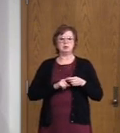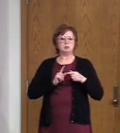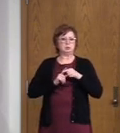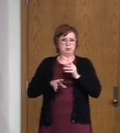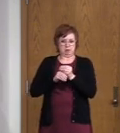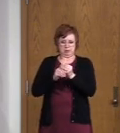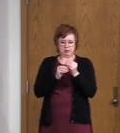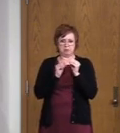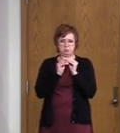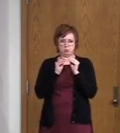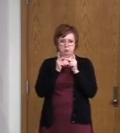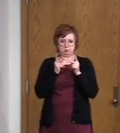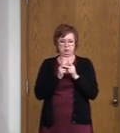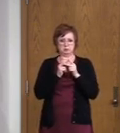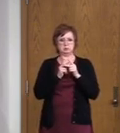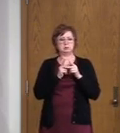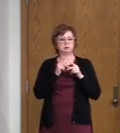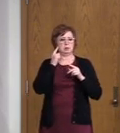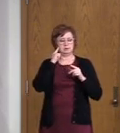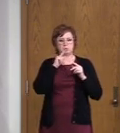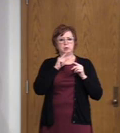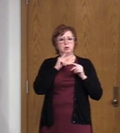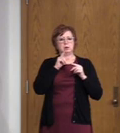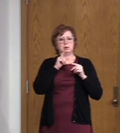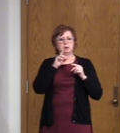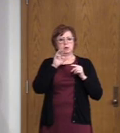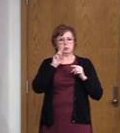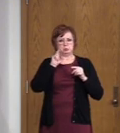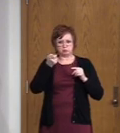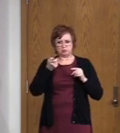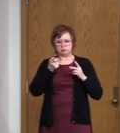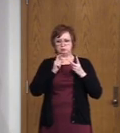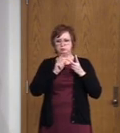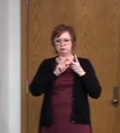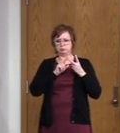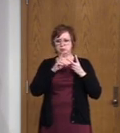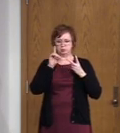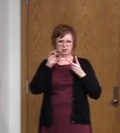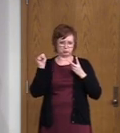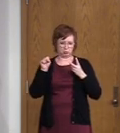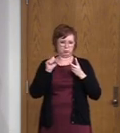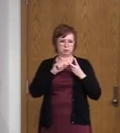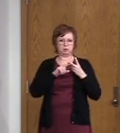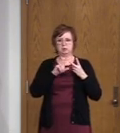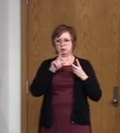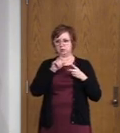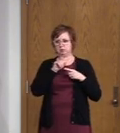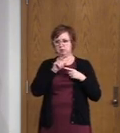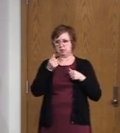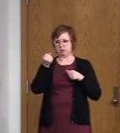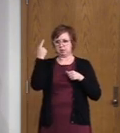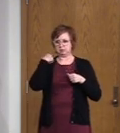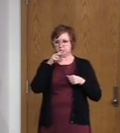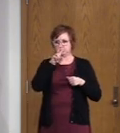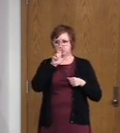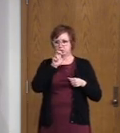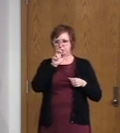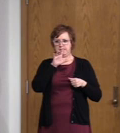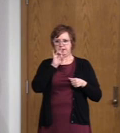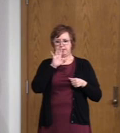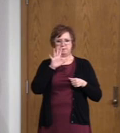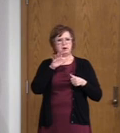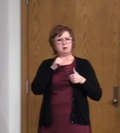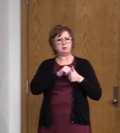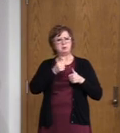So again, going back to community pharmacies last year, 385 pharmacies in 113 different communities participated in our